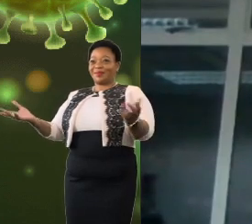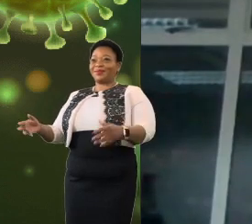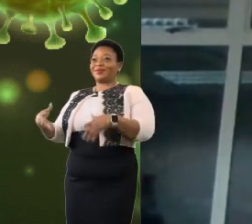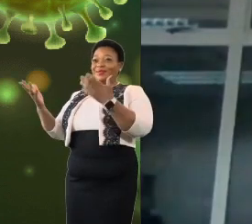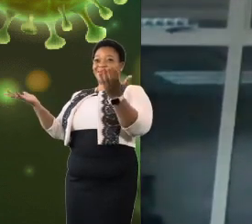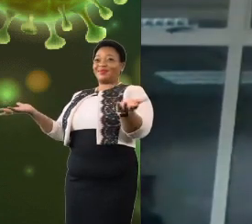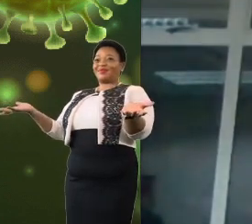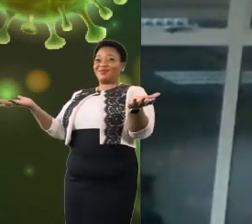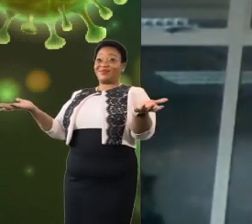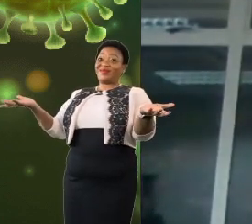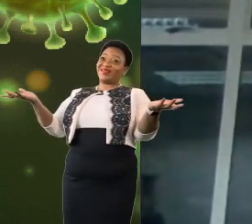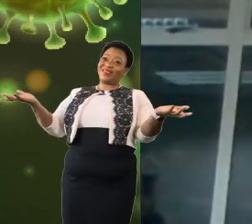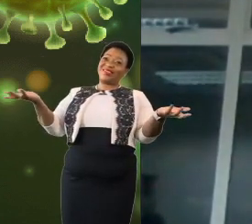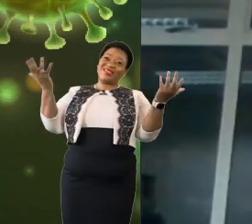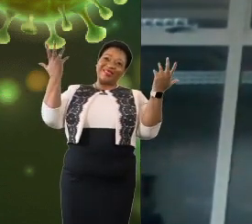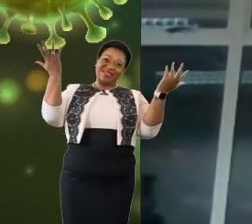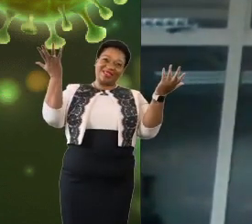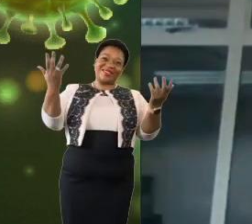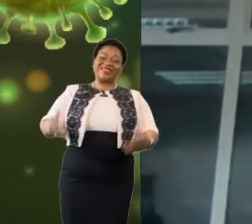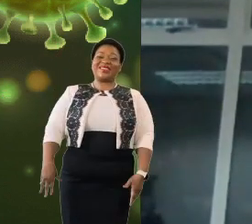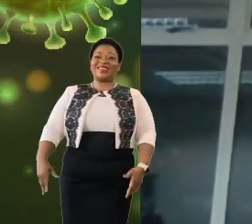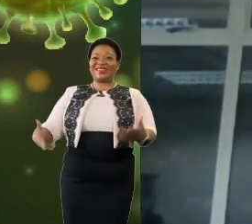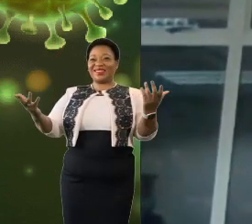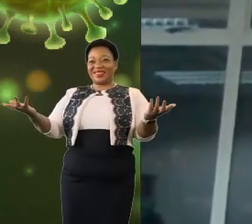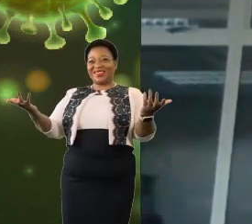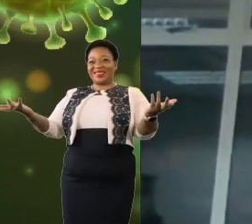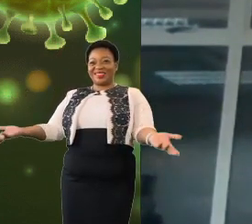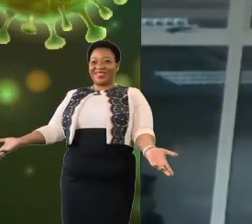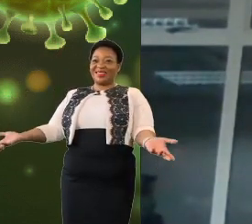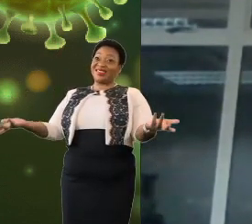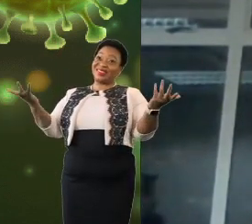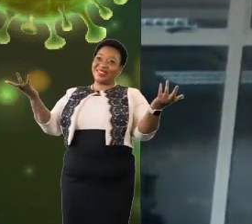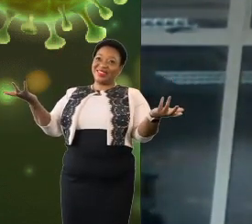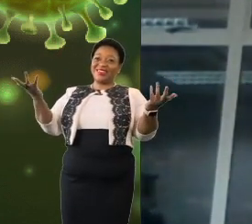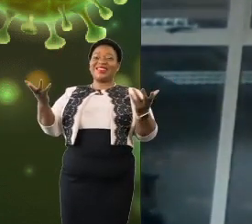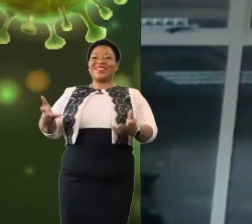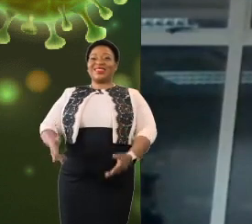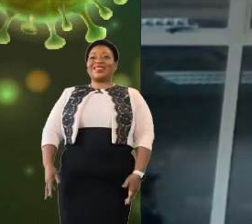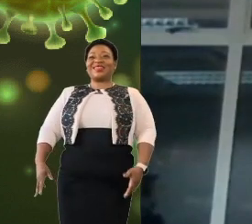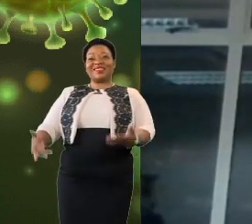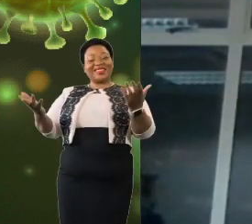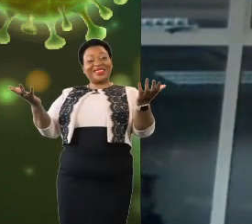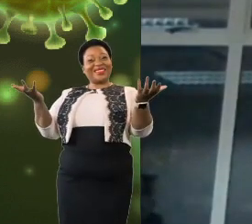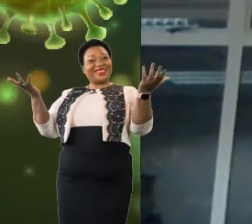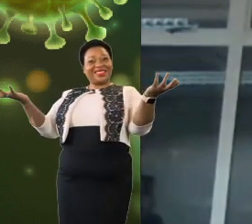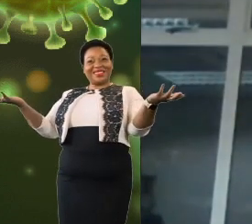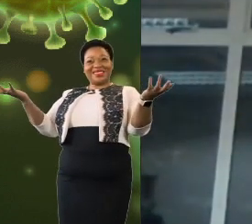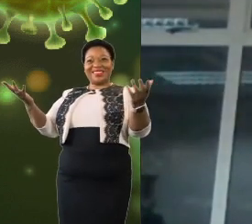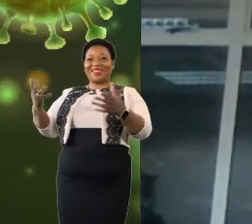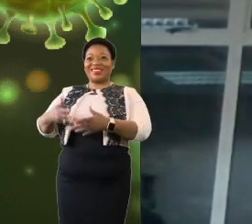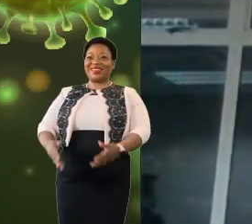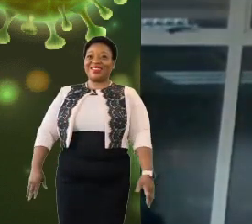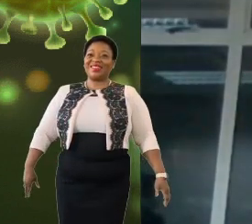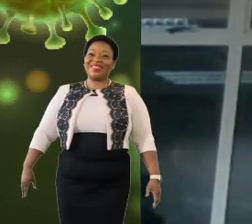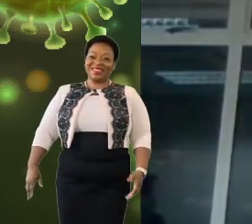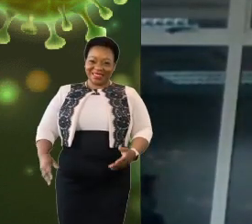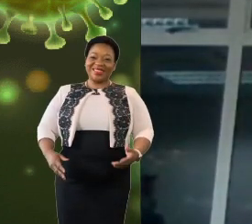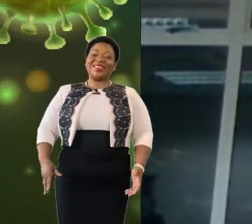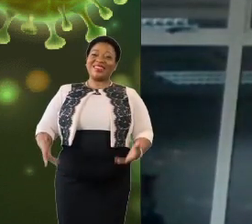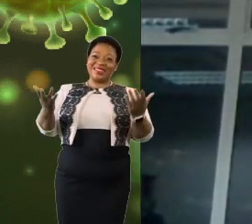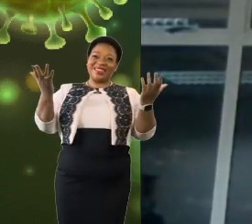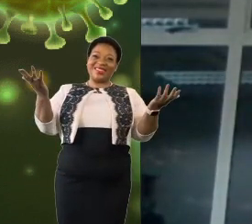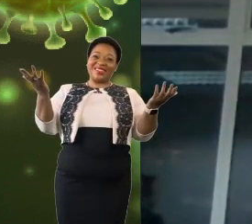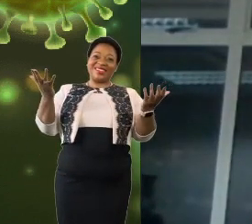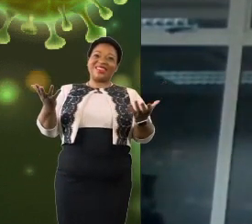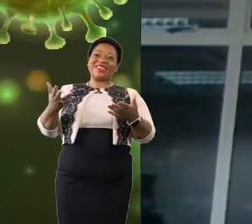You're correct that the studies show that it's easier to retain what you have than to recruit new.